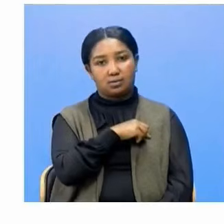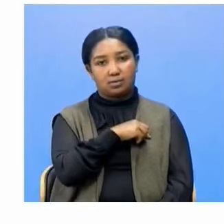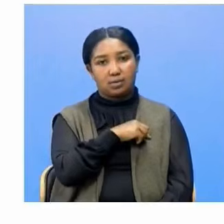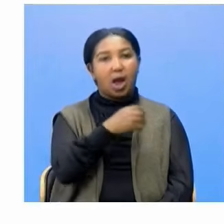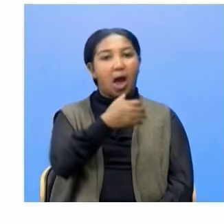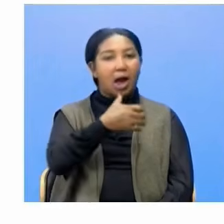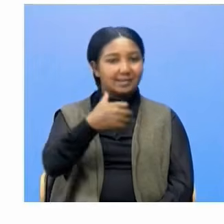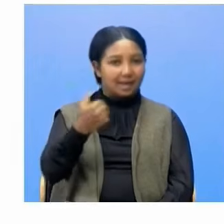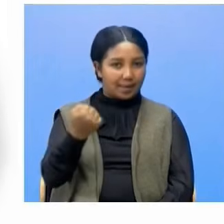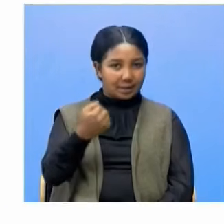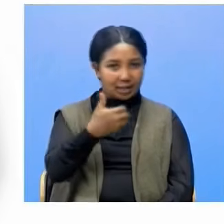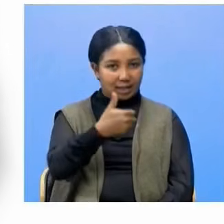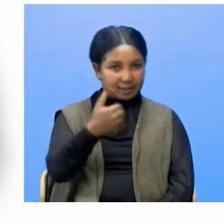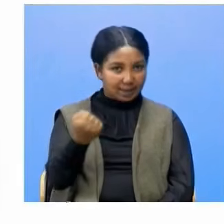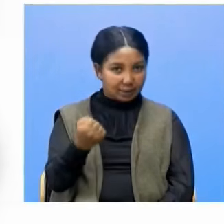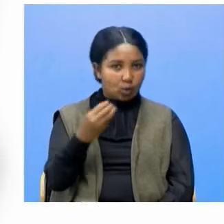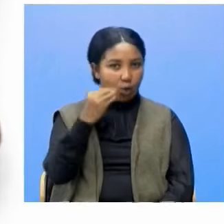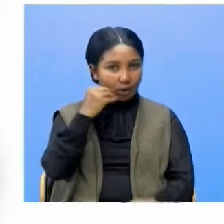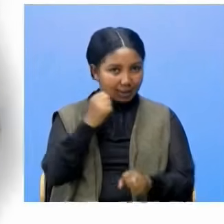assignment